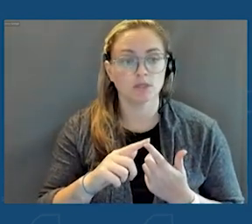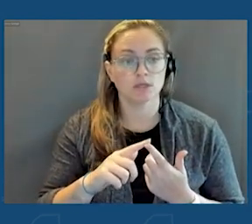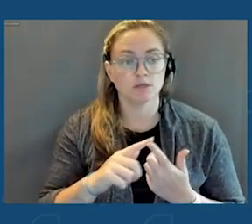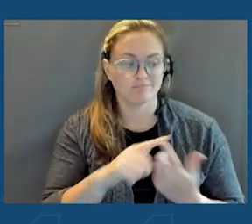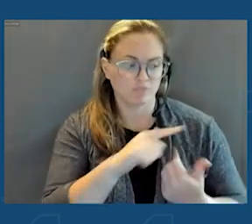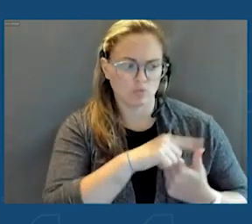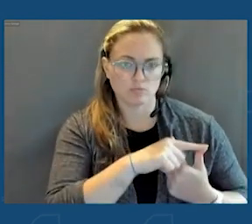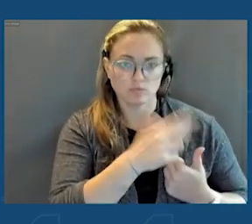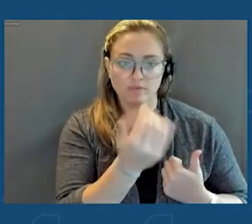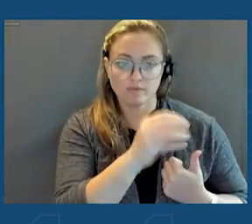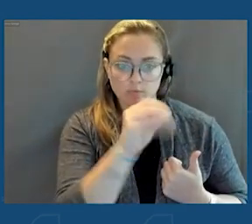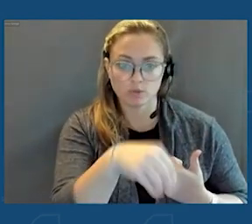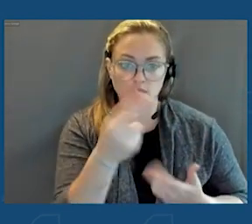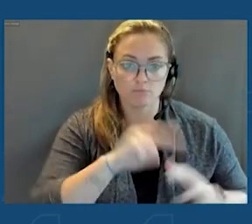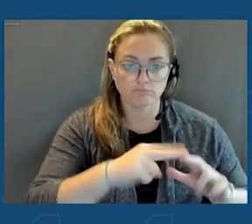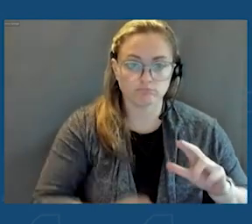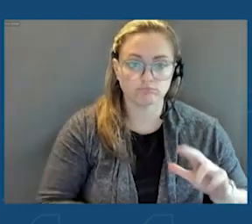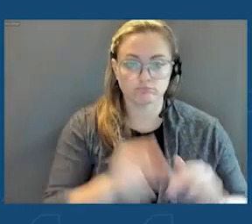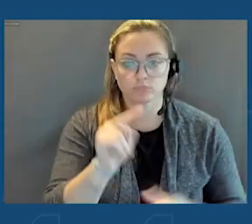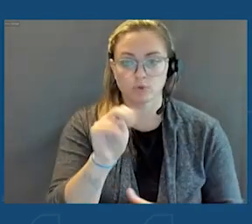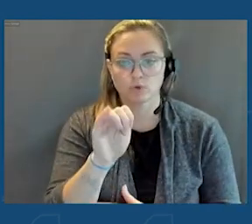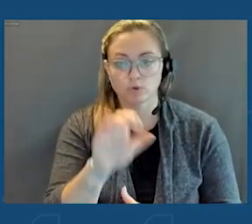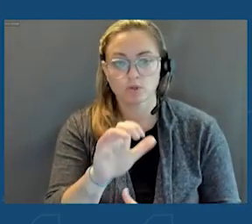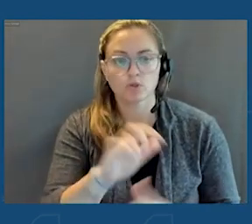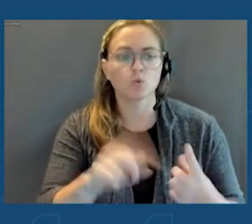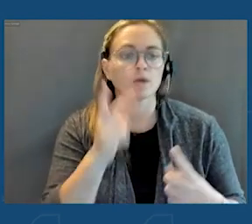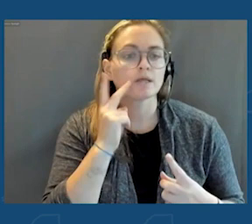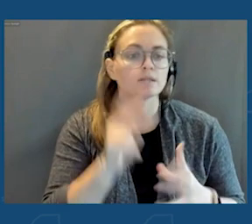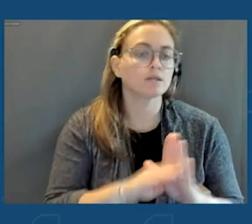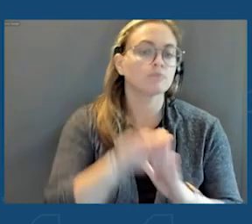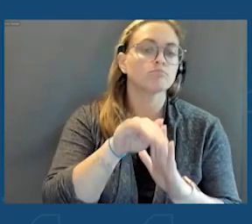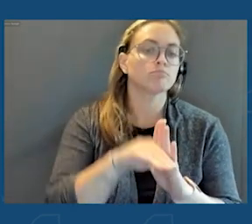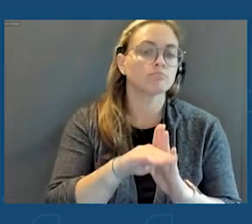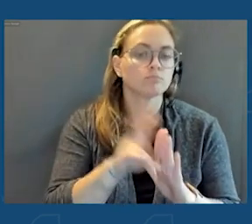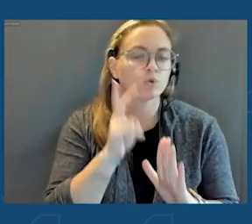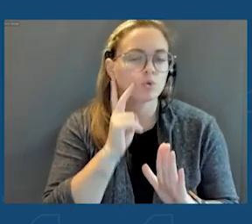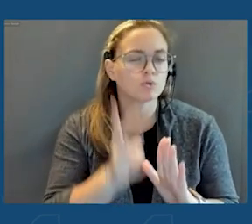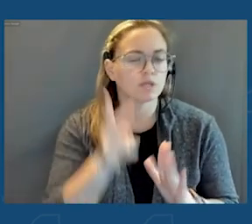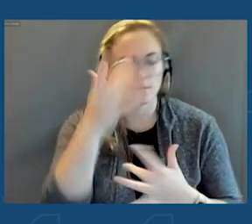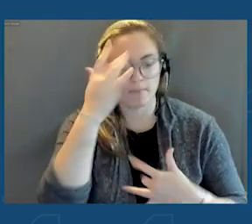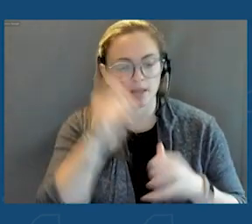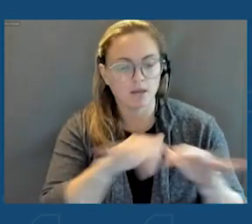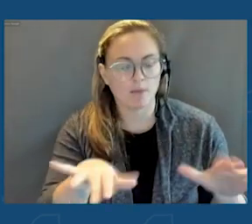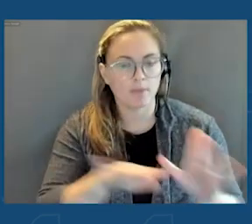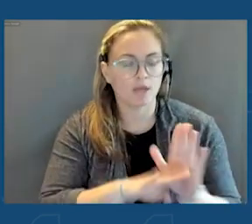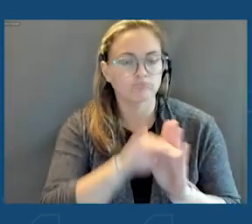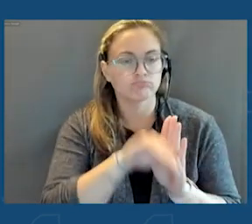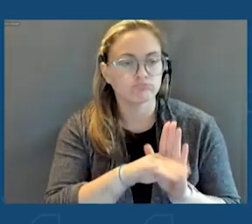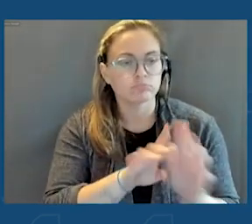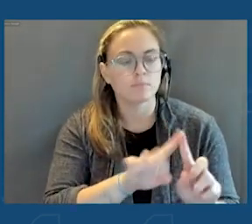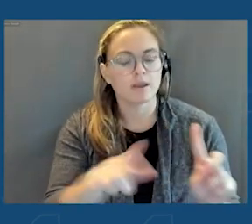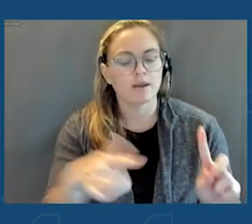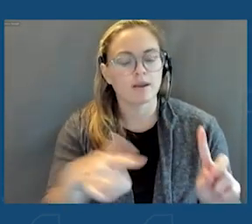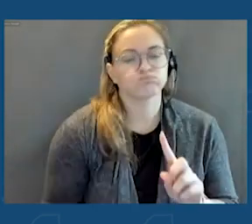15% outside of New York City. You can see the bump there where it definitely went up during the pandemic, and now we're trending in the direction.